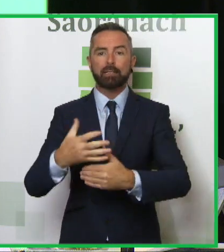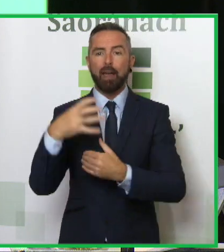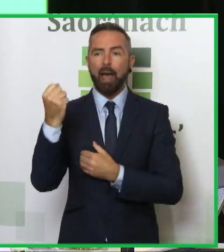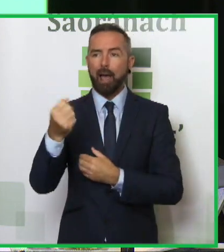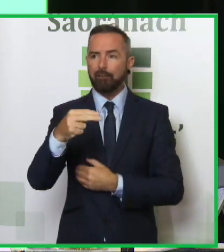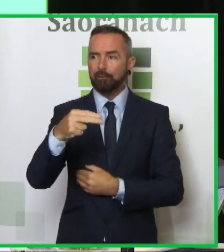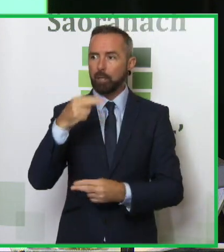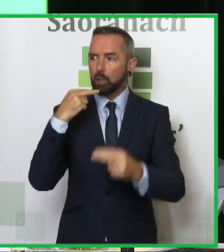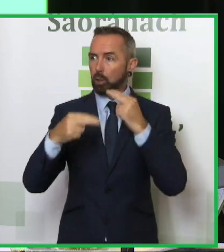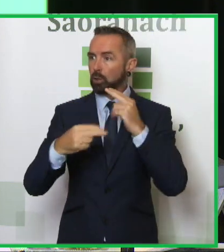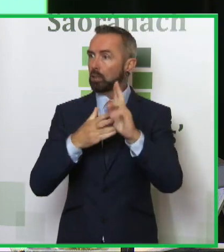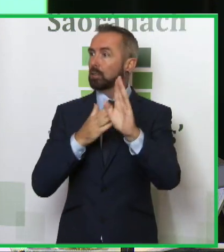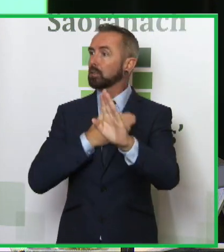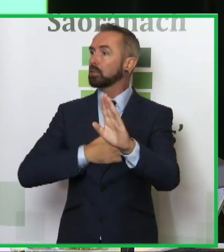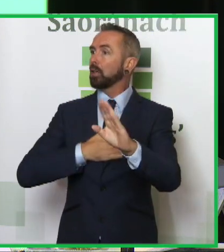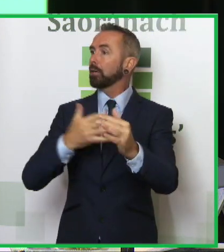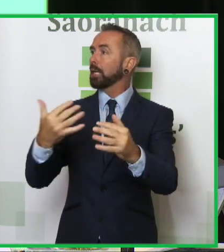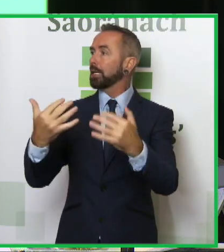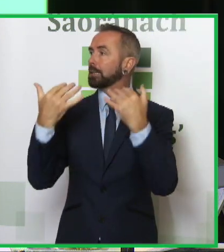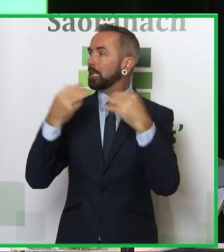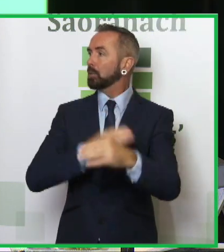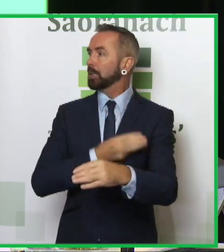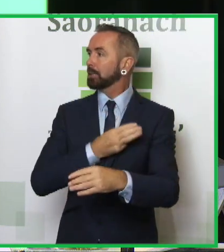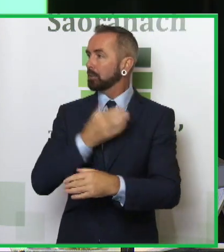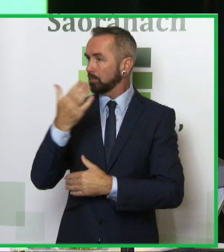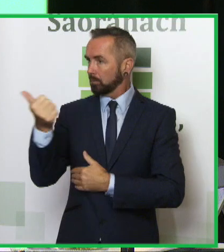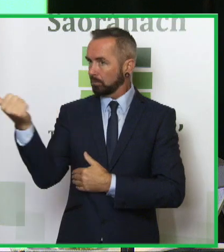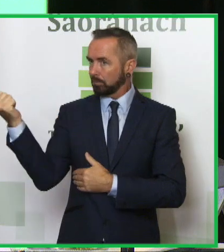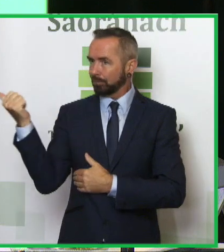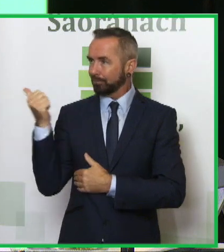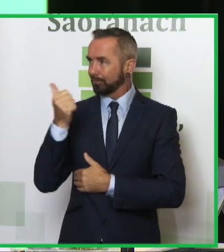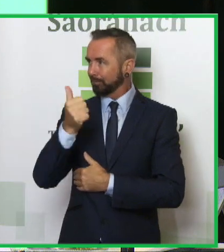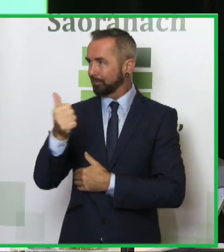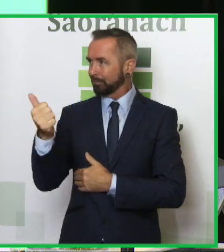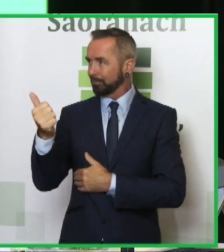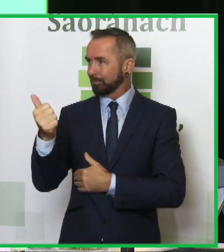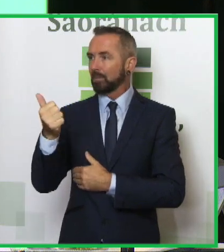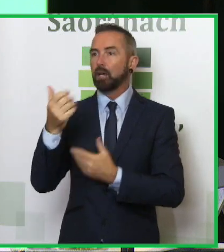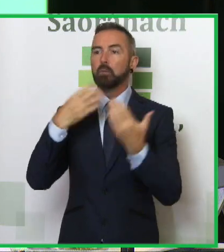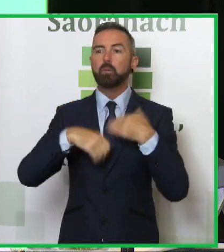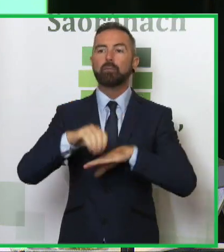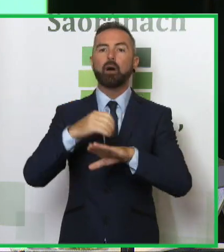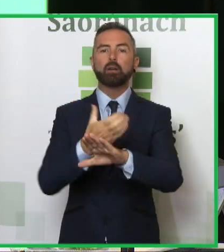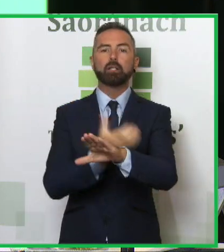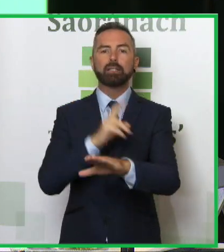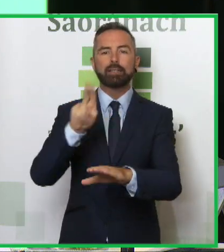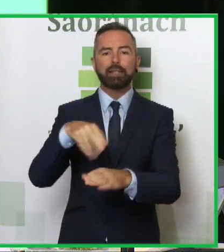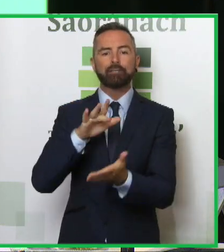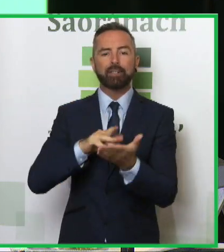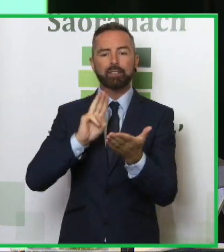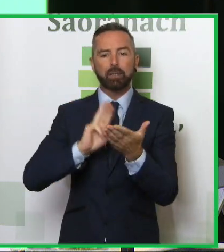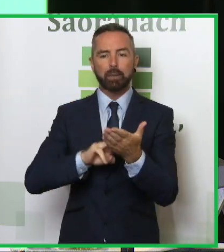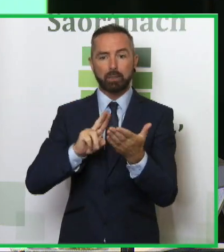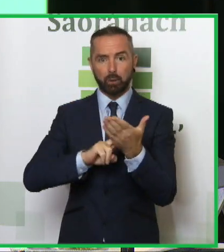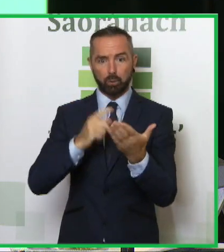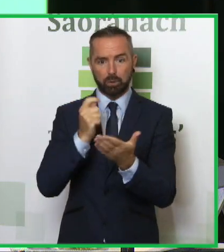lunch. Sorry, folks, can I get everybody's attention? We just say where we're going next. John? So we're going to continue the next 15 minutes or so, use